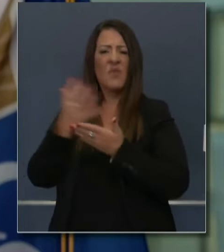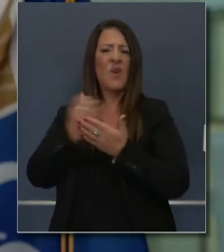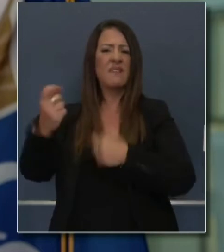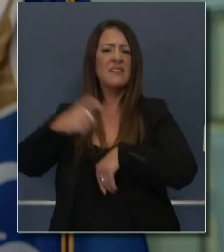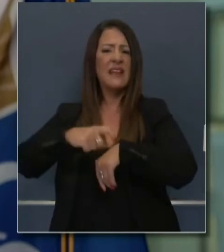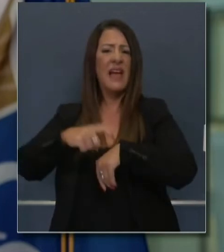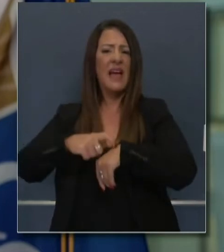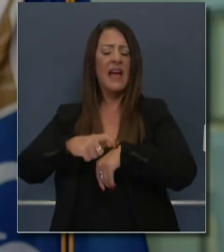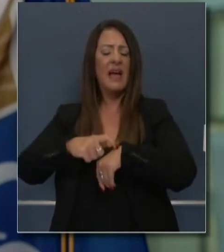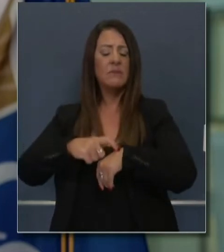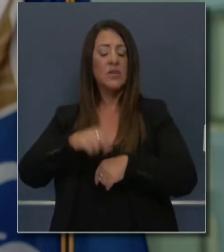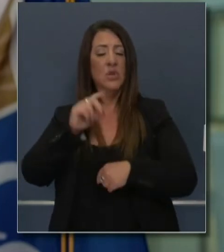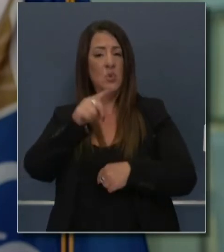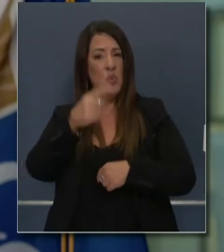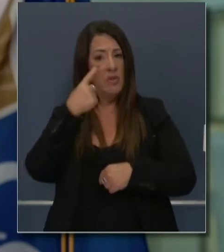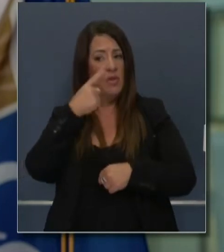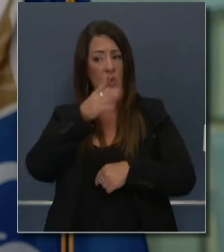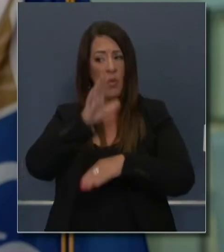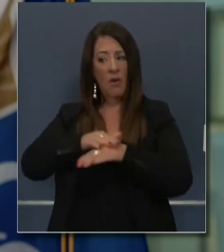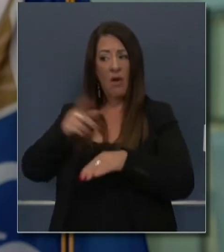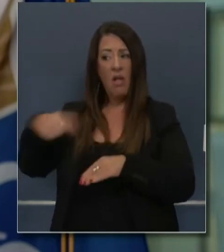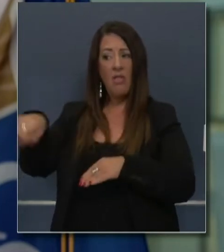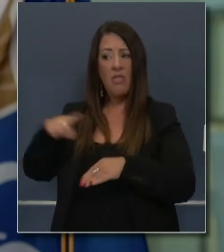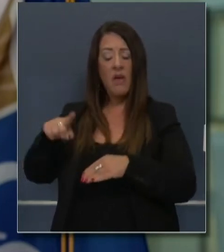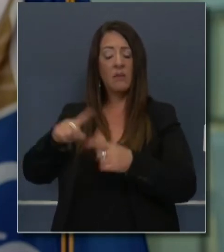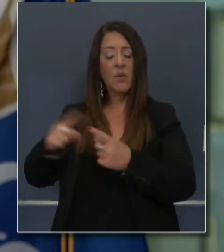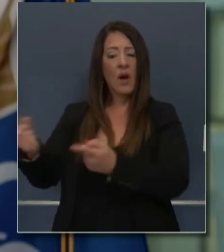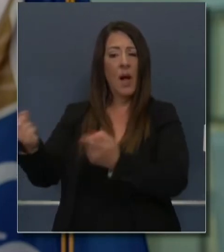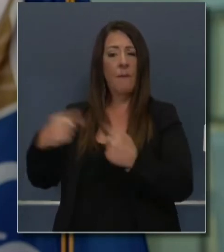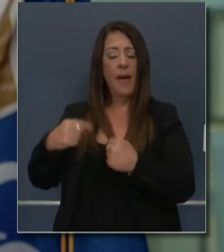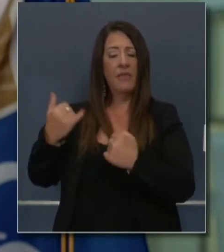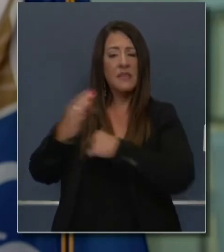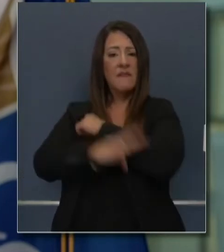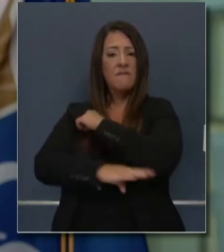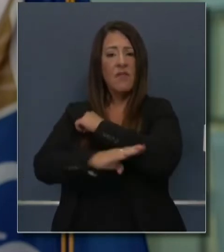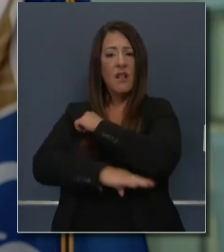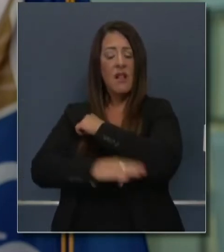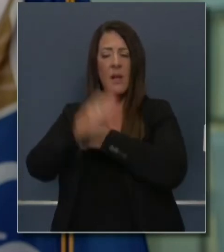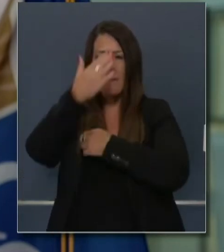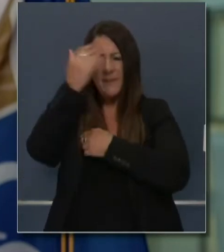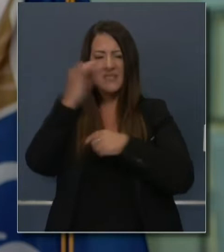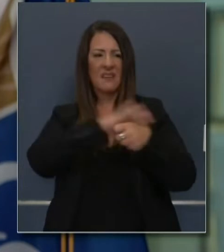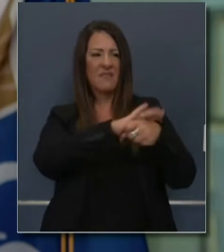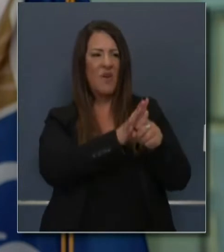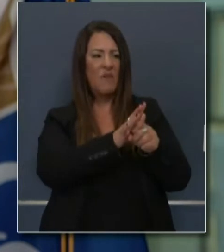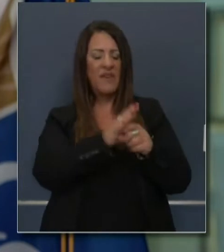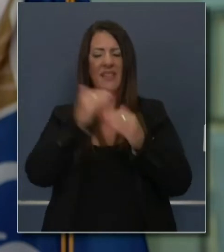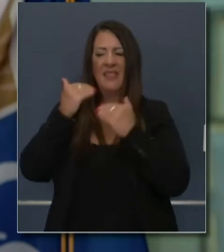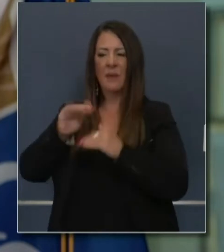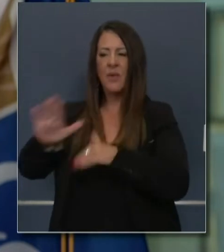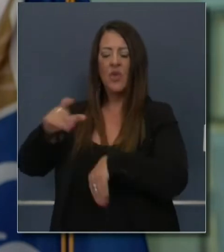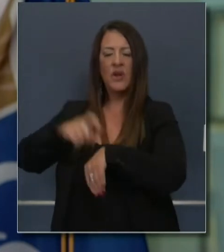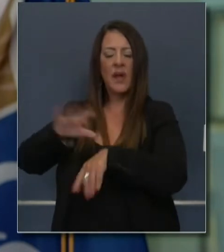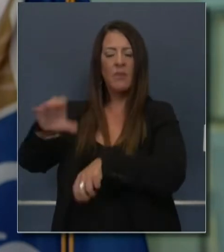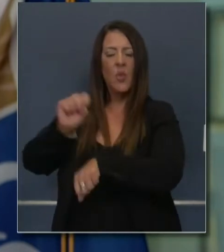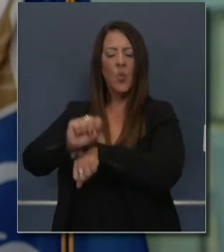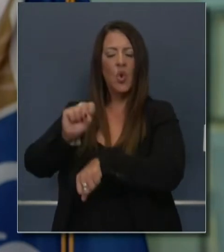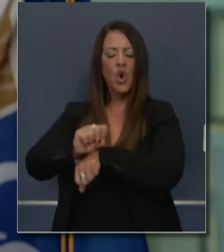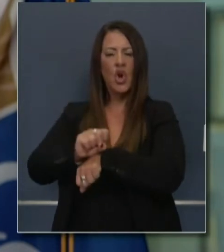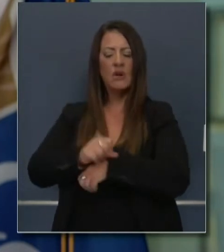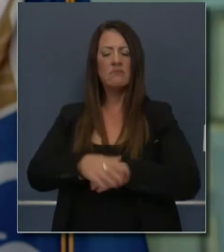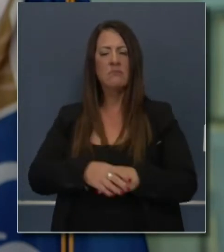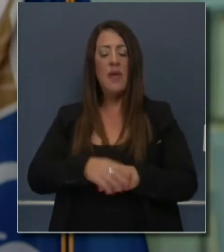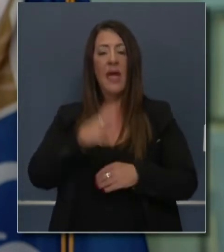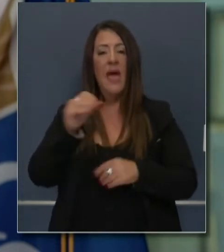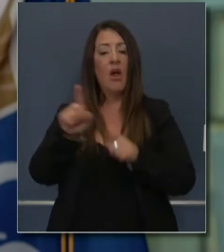a special session this fall to address some of these issues and other issues related to the pandemic's impact, including broadband access for